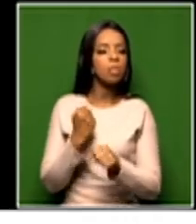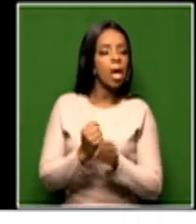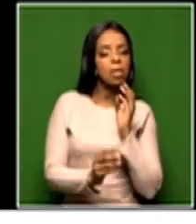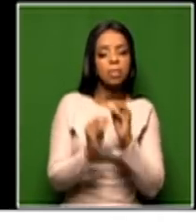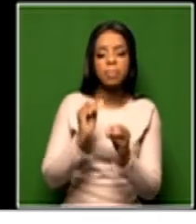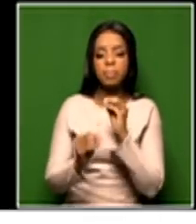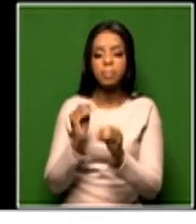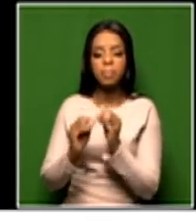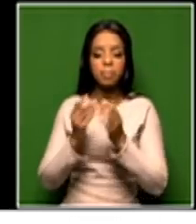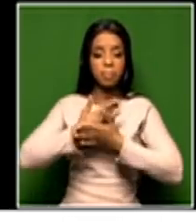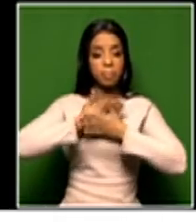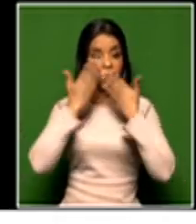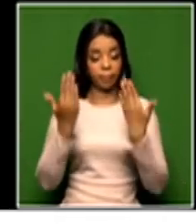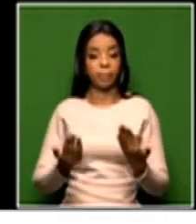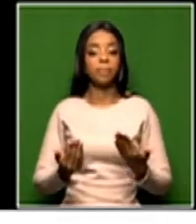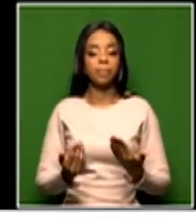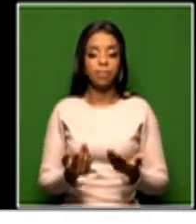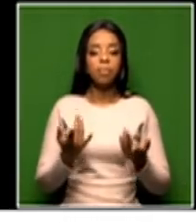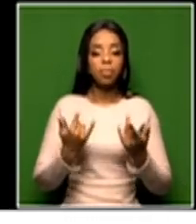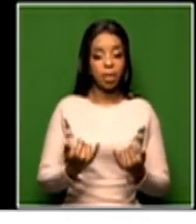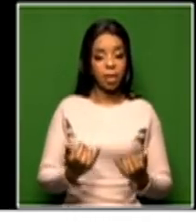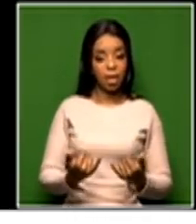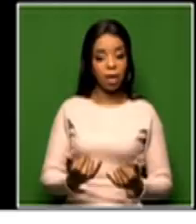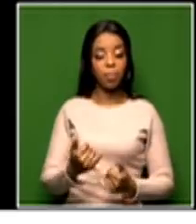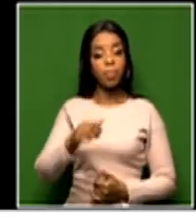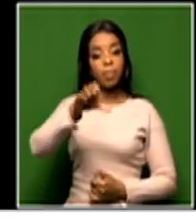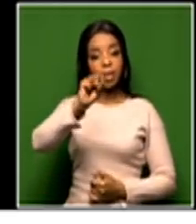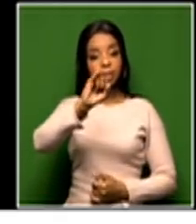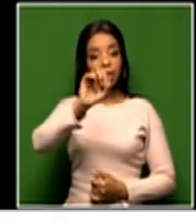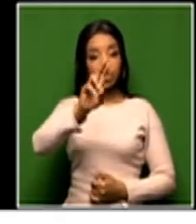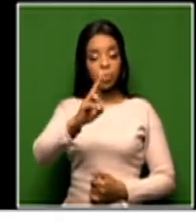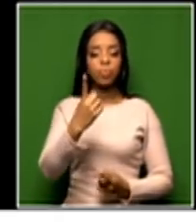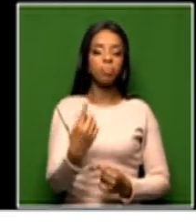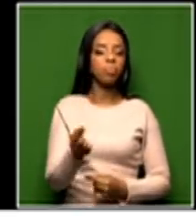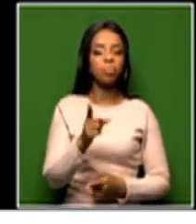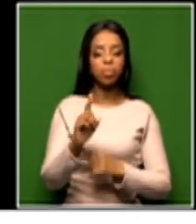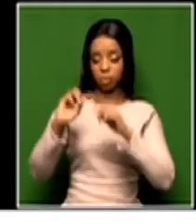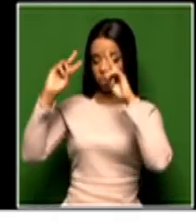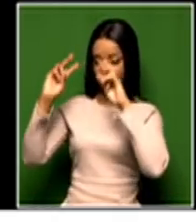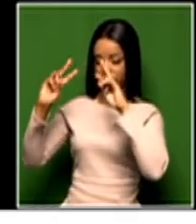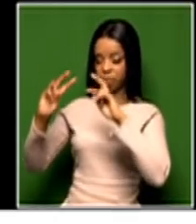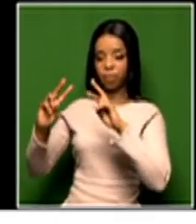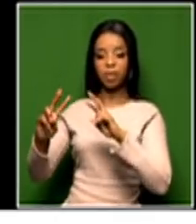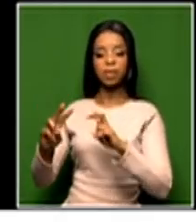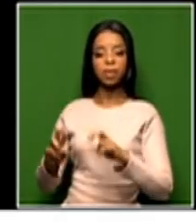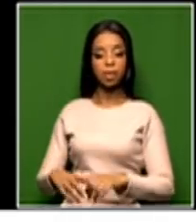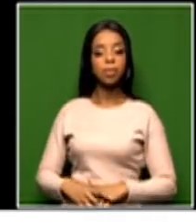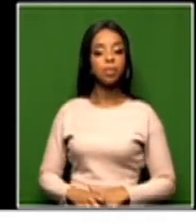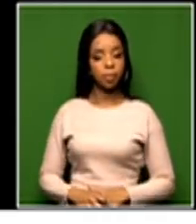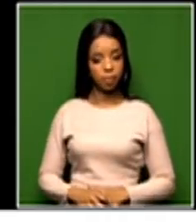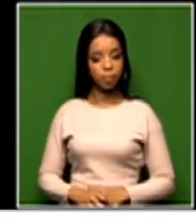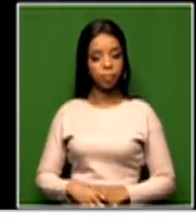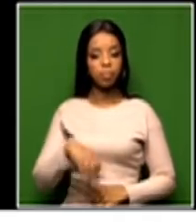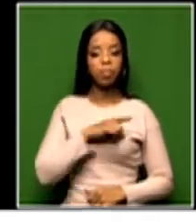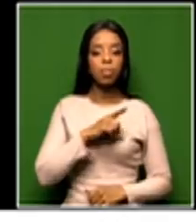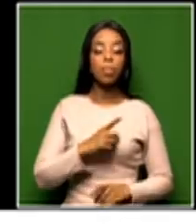on site. So it's good now that the SIU, which had investigated on the basis of secondment,